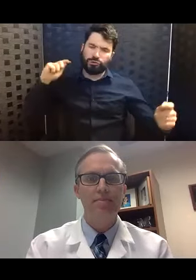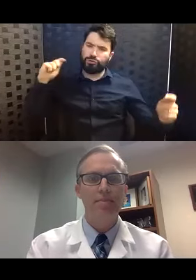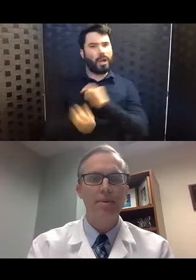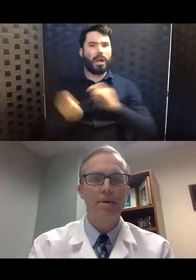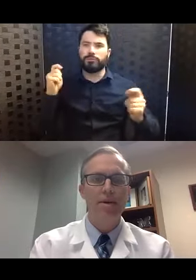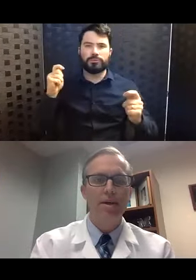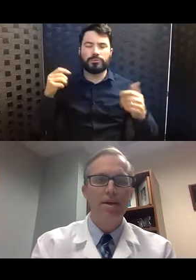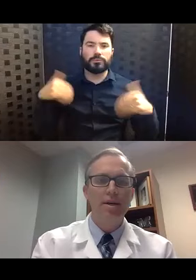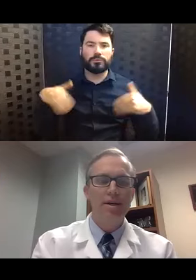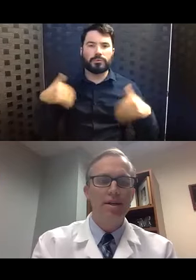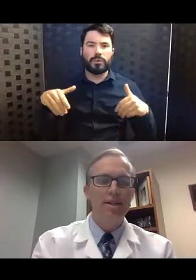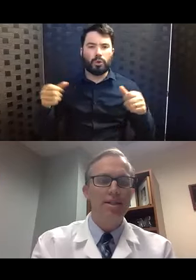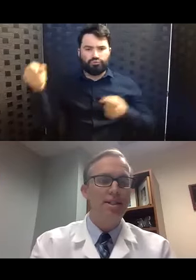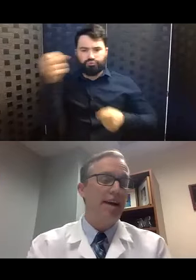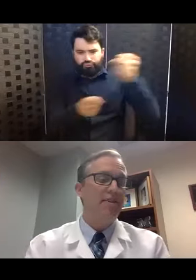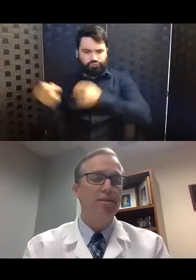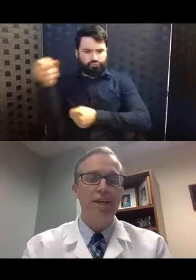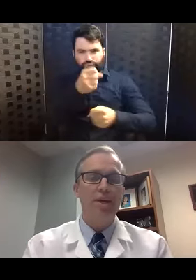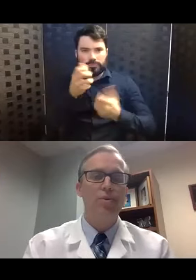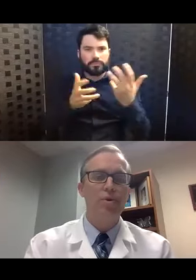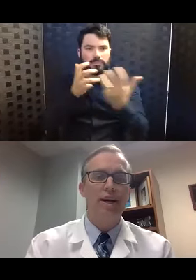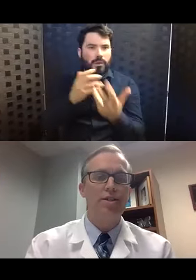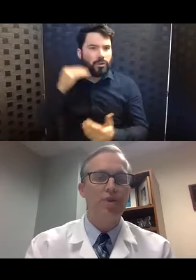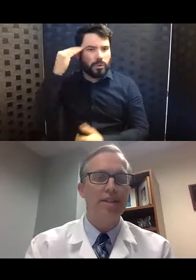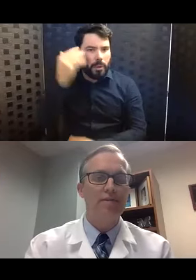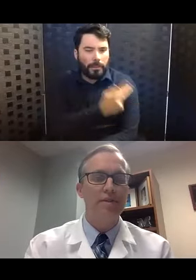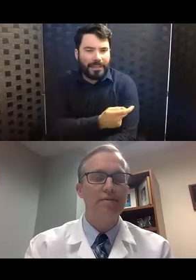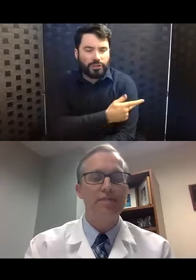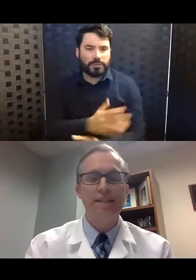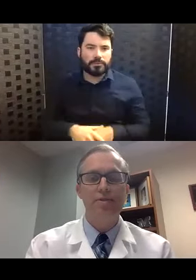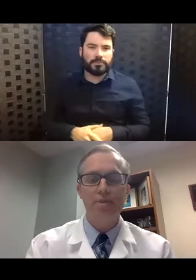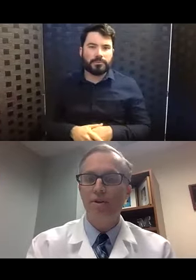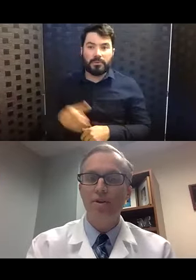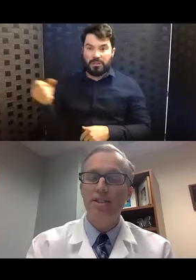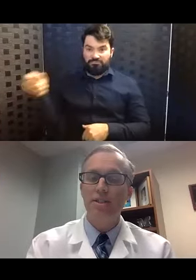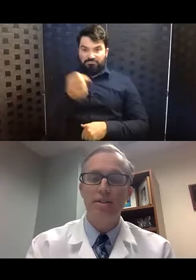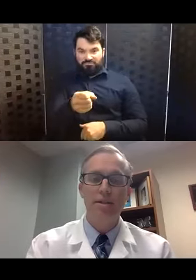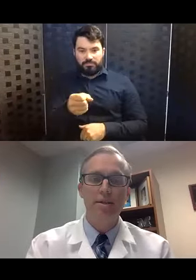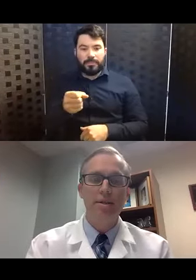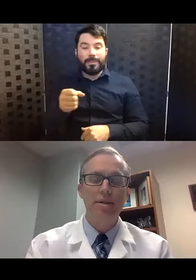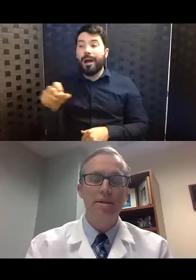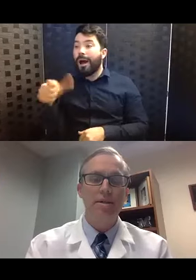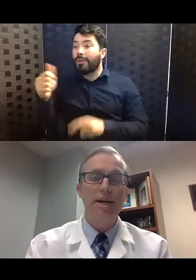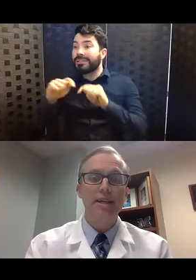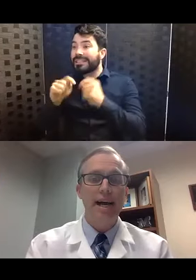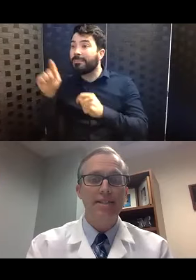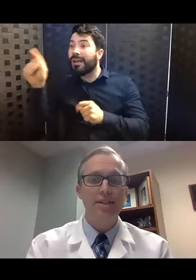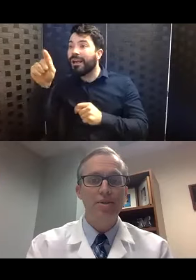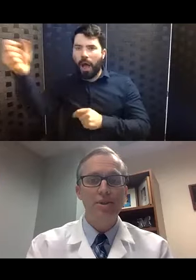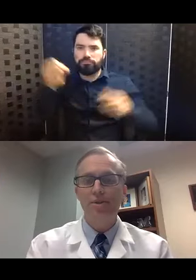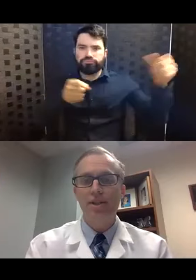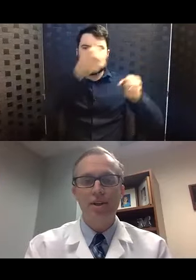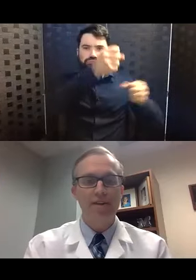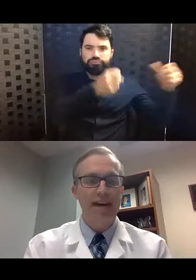patients. This staffing of the RICU would require transfer of teams from other units, likely